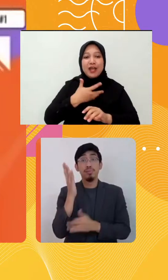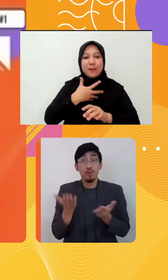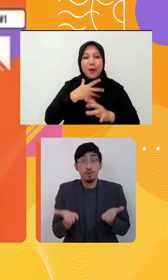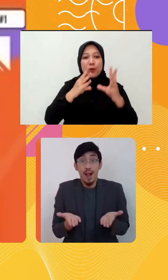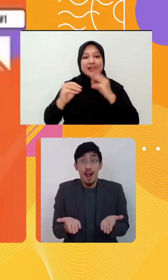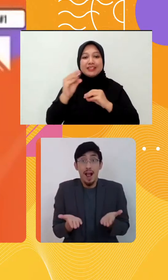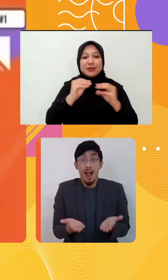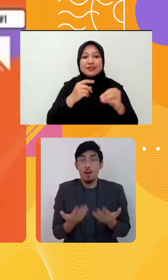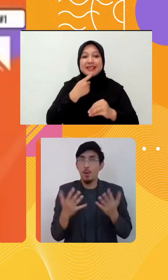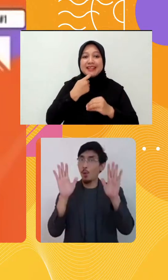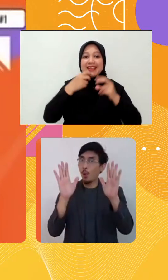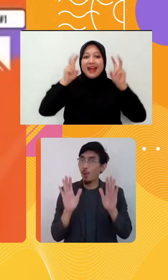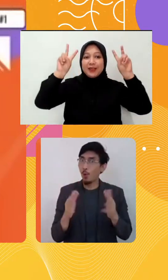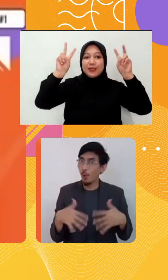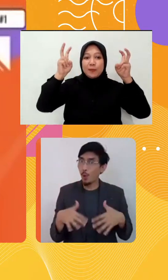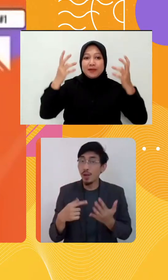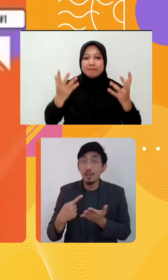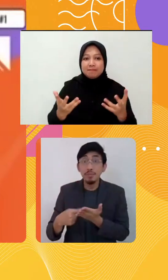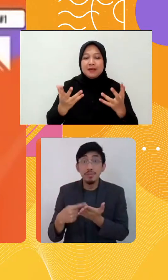topic of